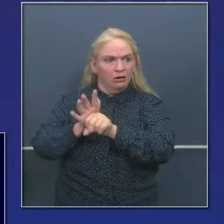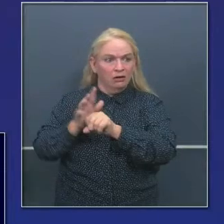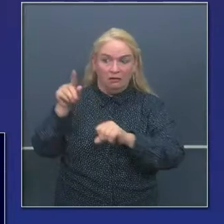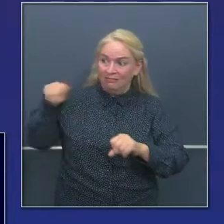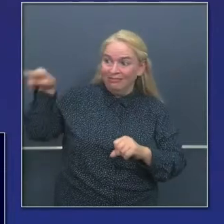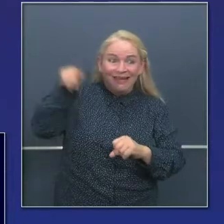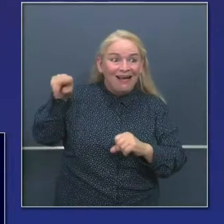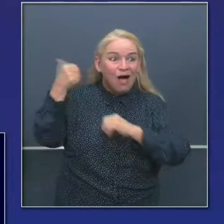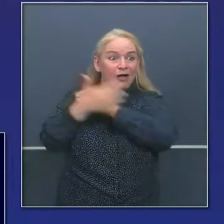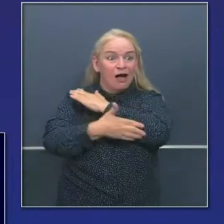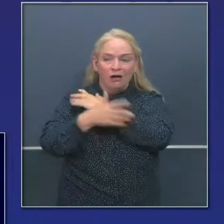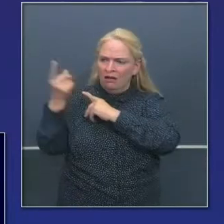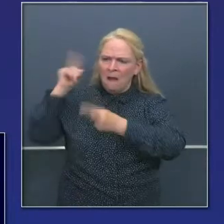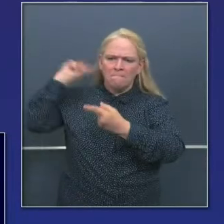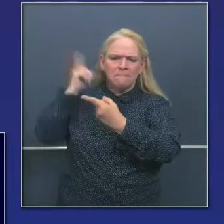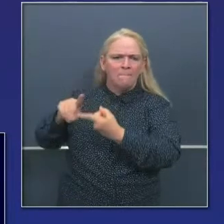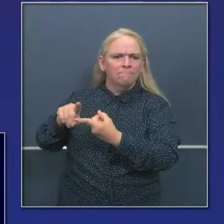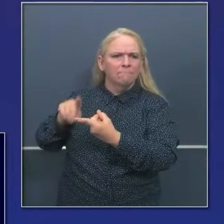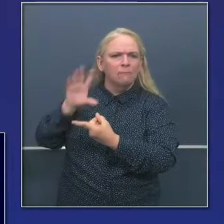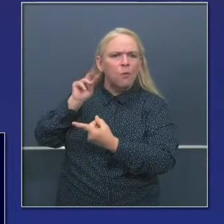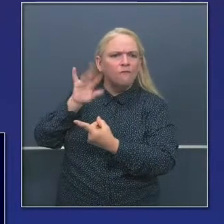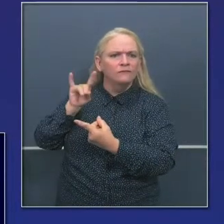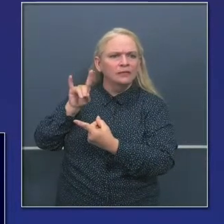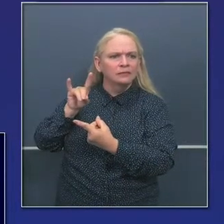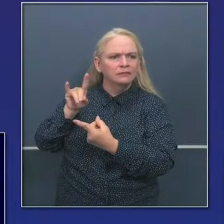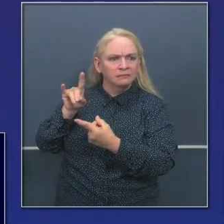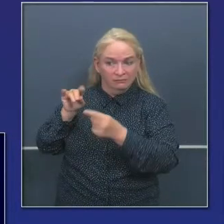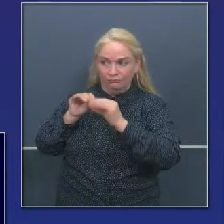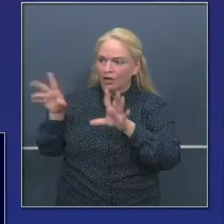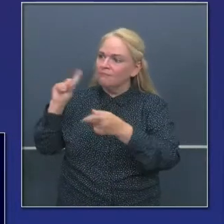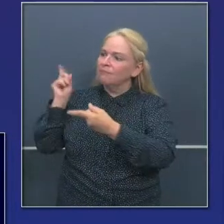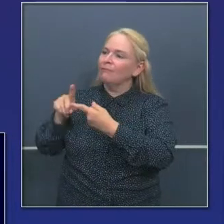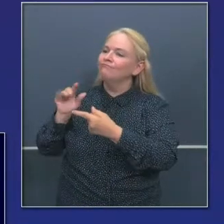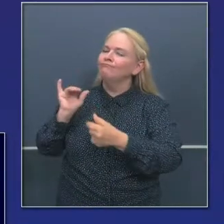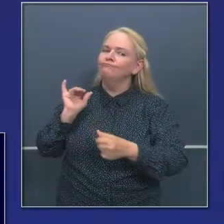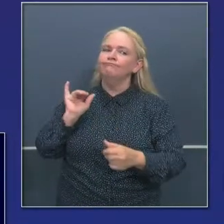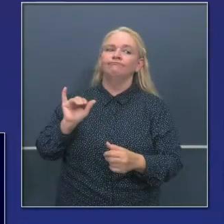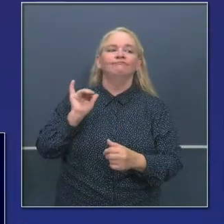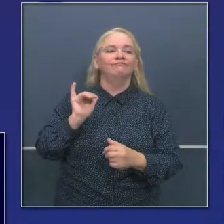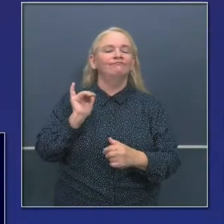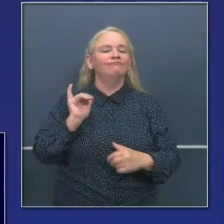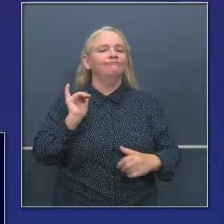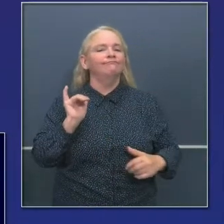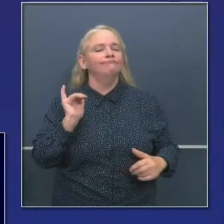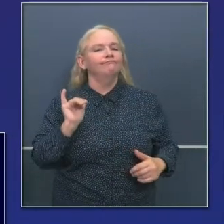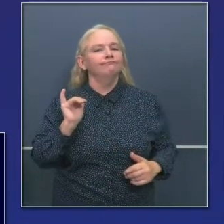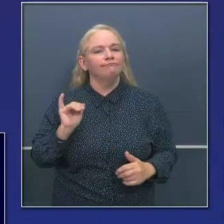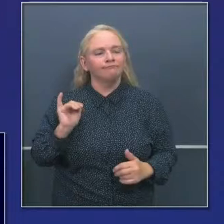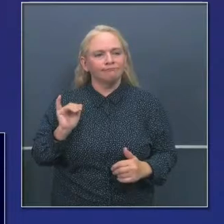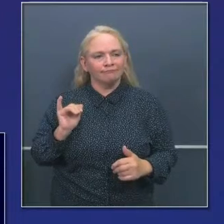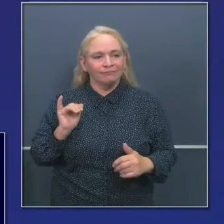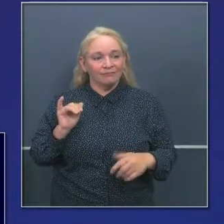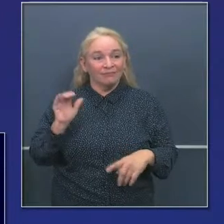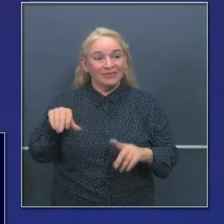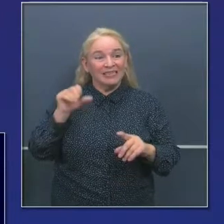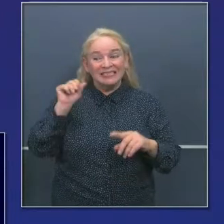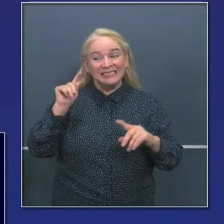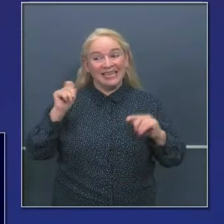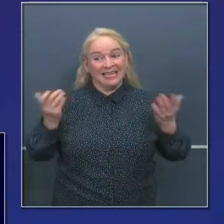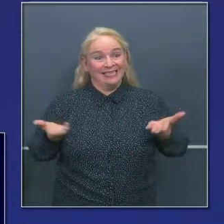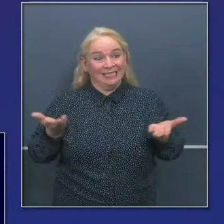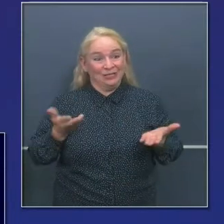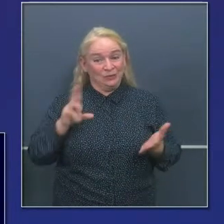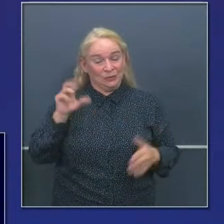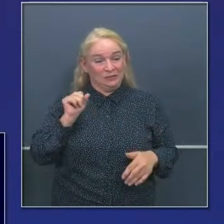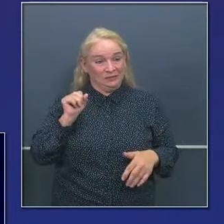a substantial reduction and mitigation of the spread of COVID-19 in this virus. States that have